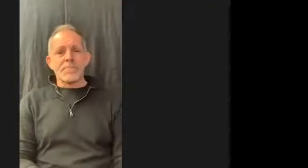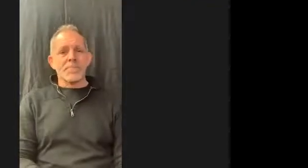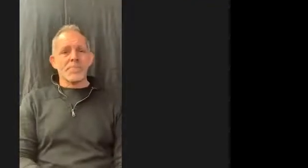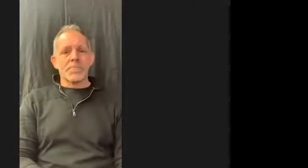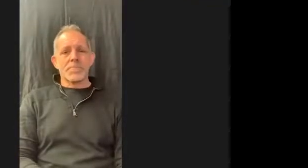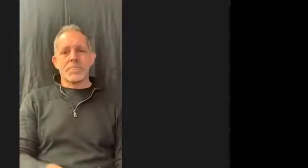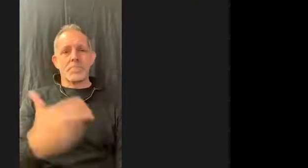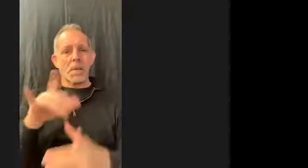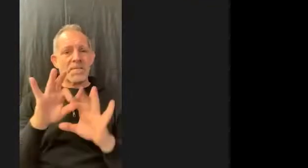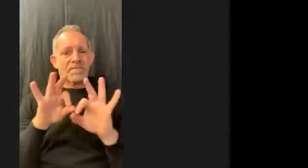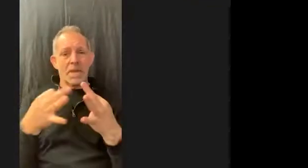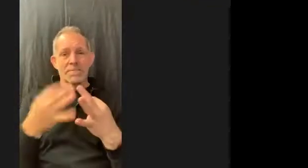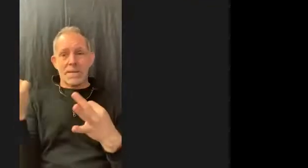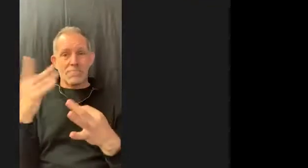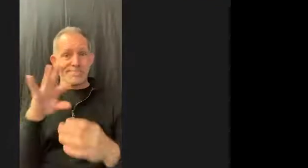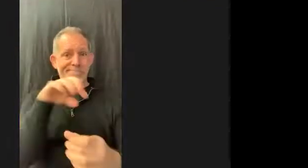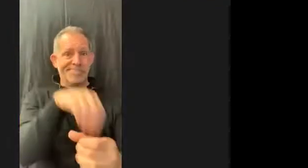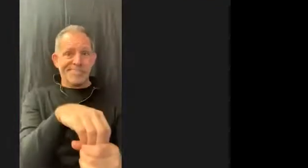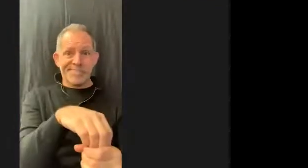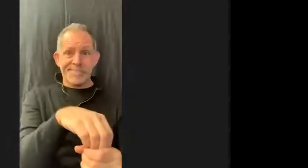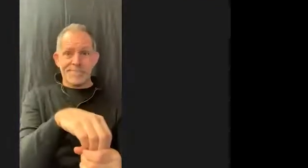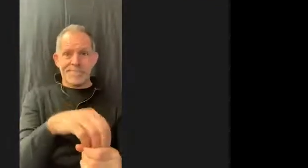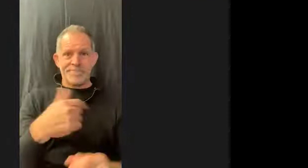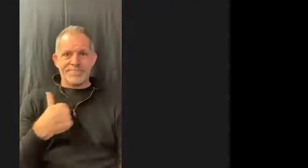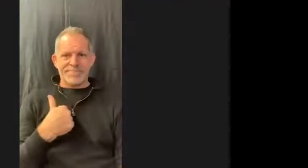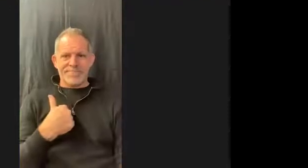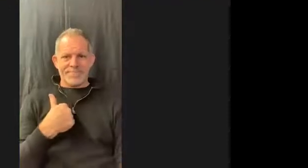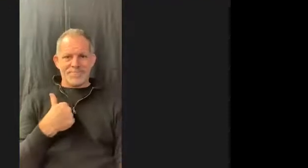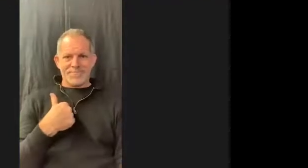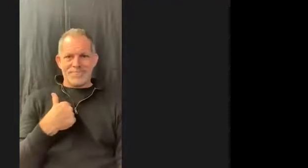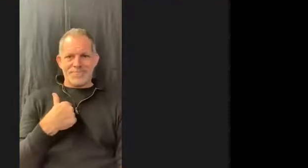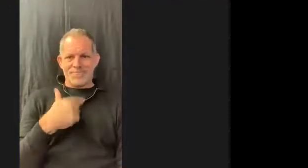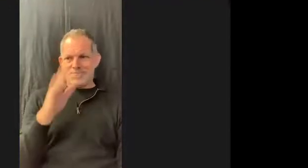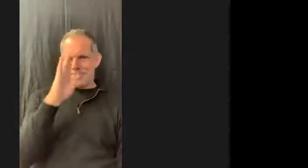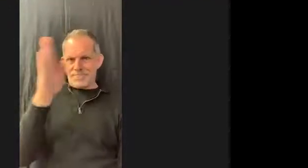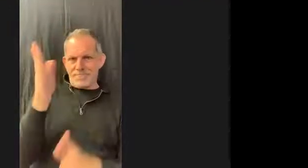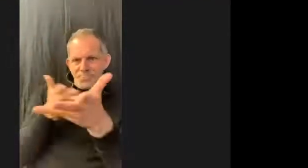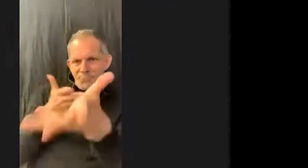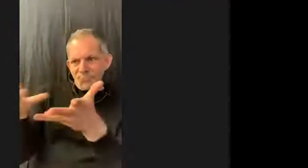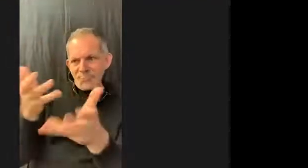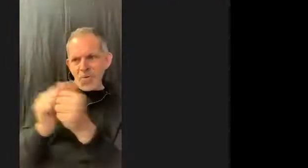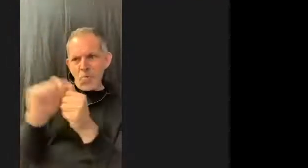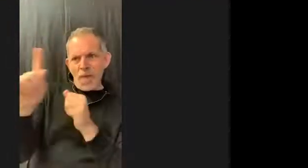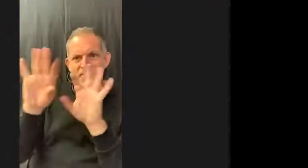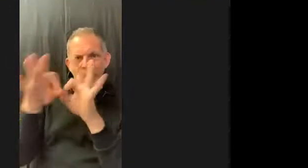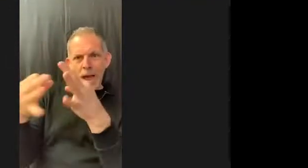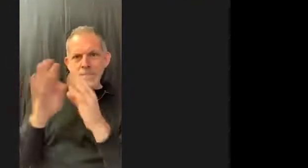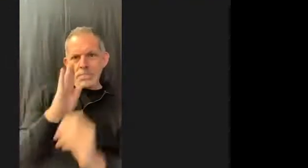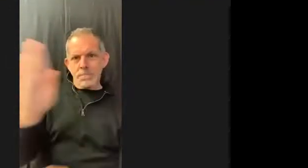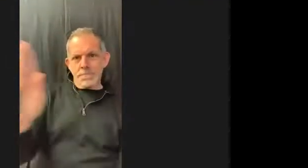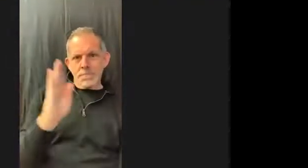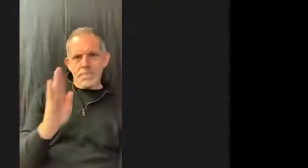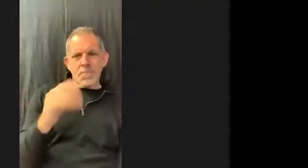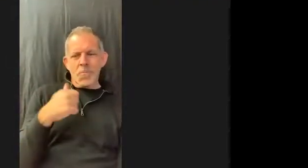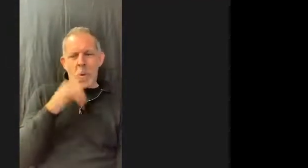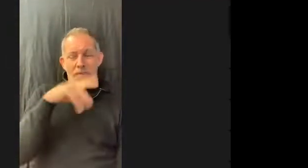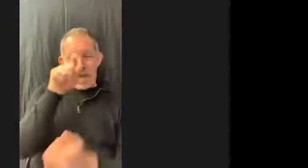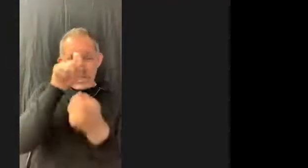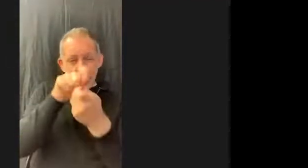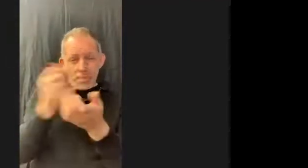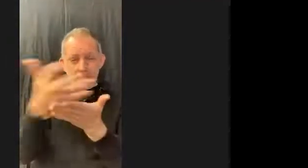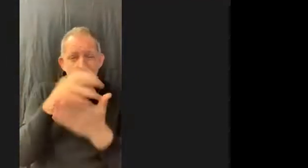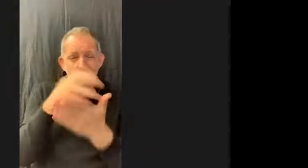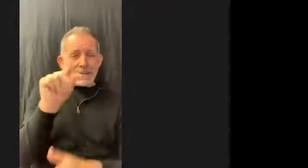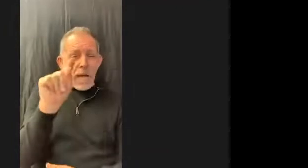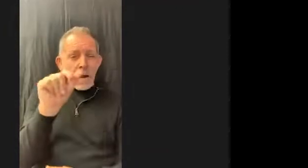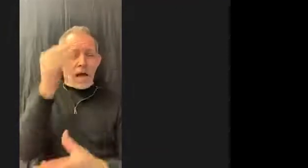not directly in that line of activity, and I don't have data for you on that. Just I'll